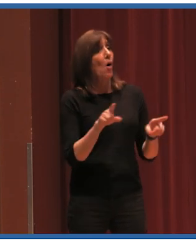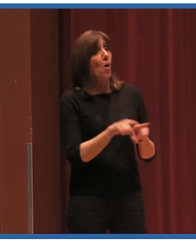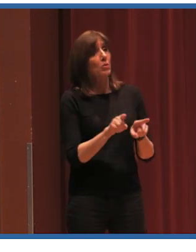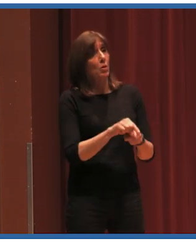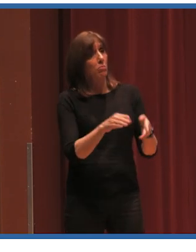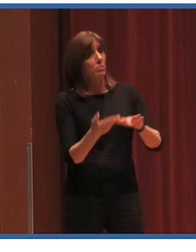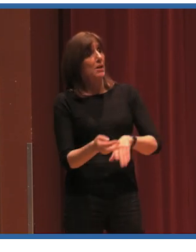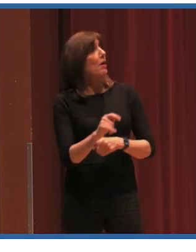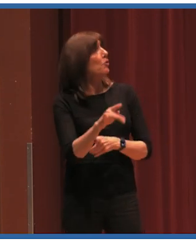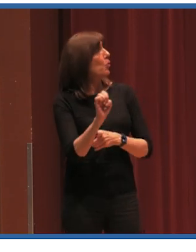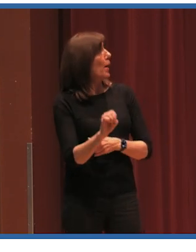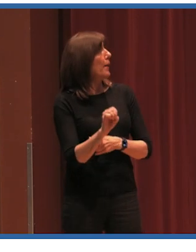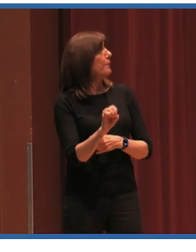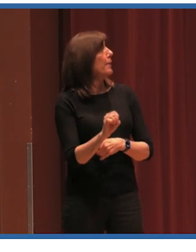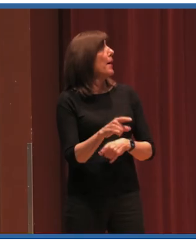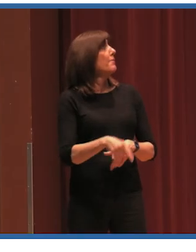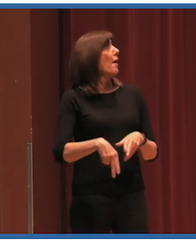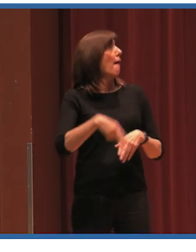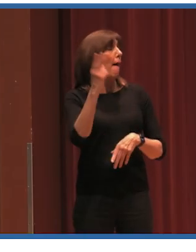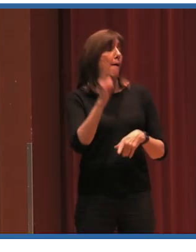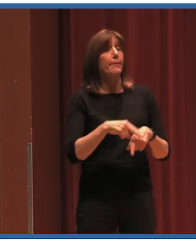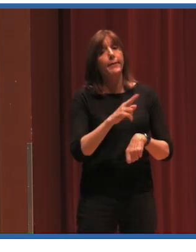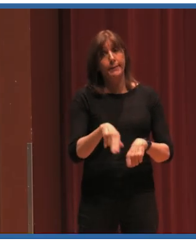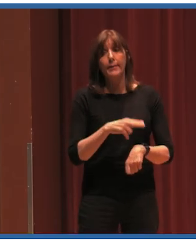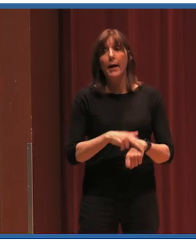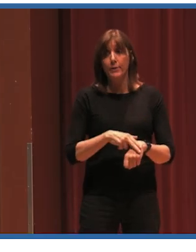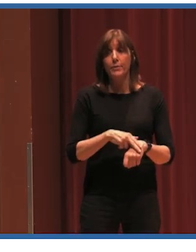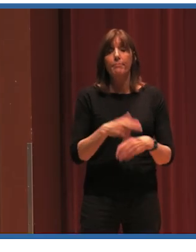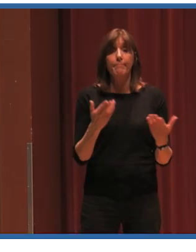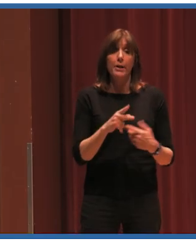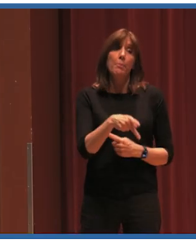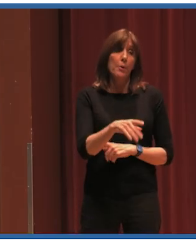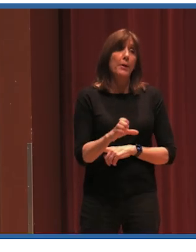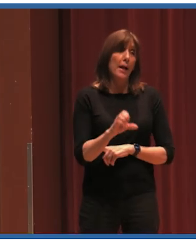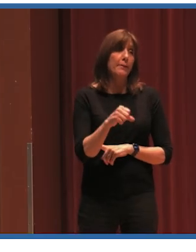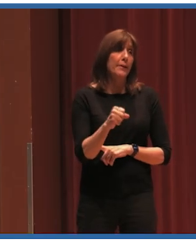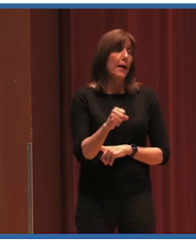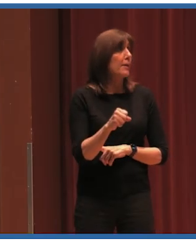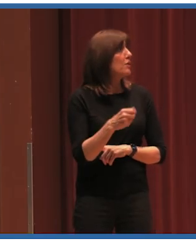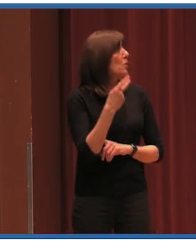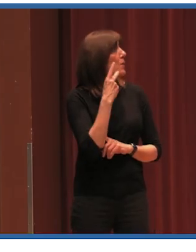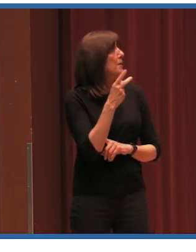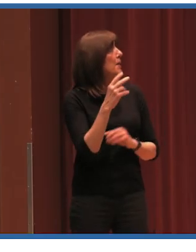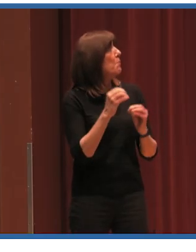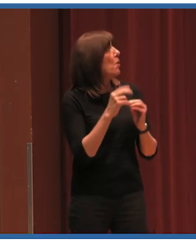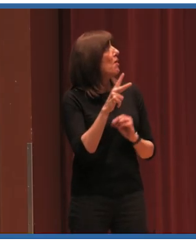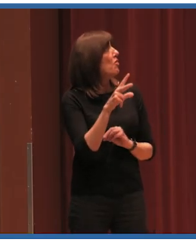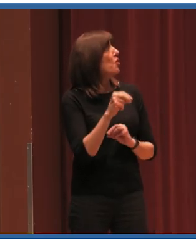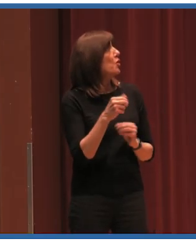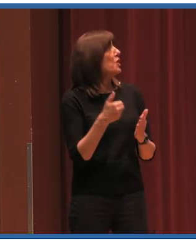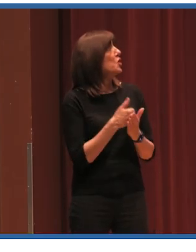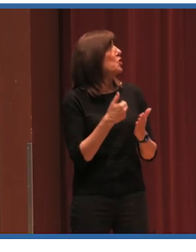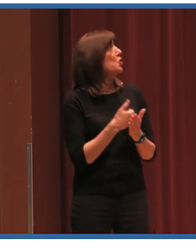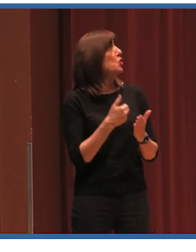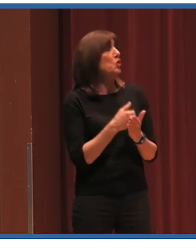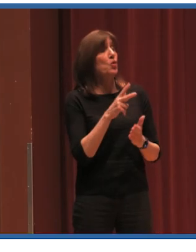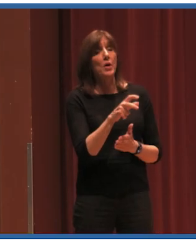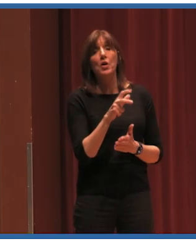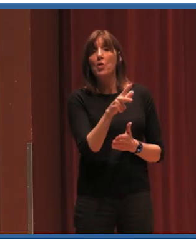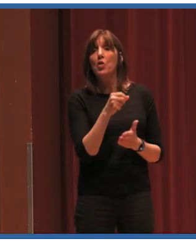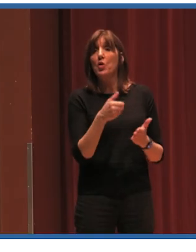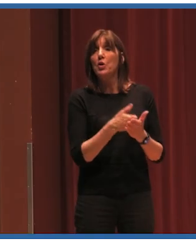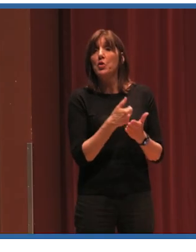the county are higher than we see nationally, about 330 new cases annually and just over 200 deaths.